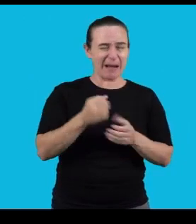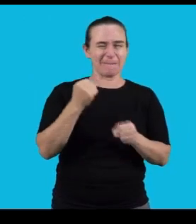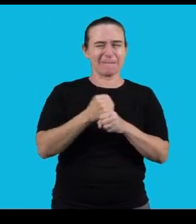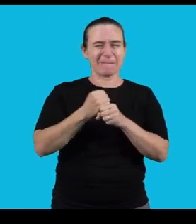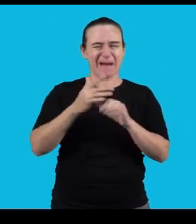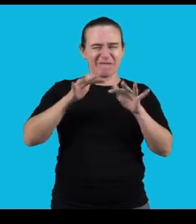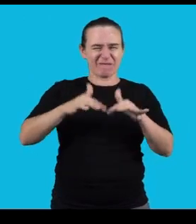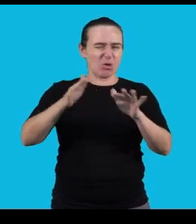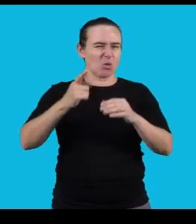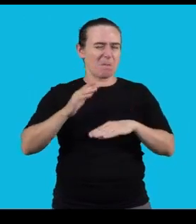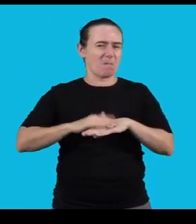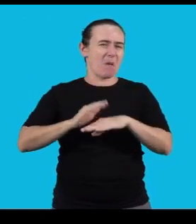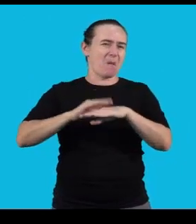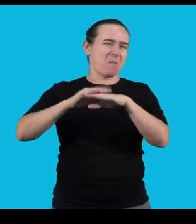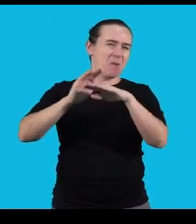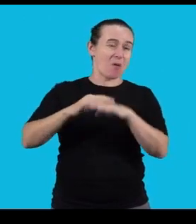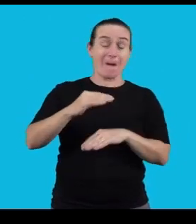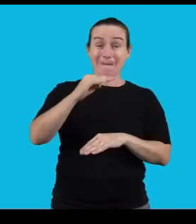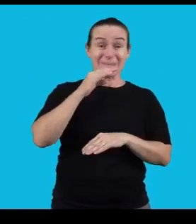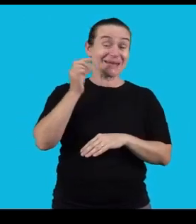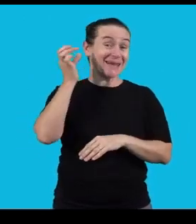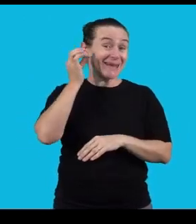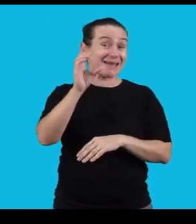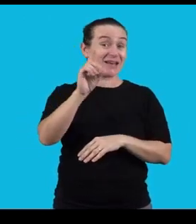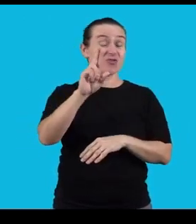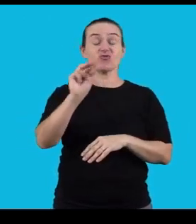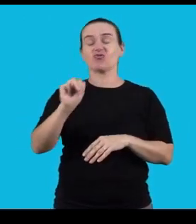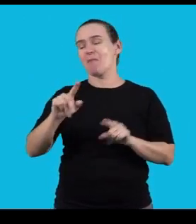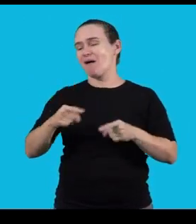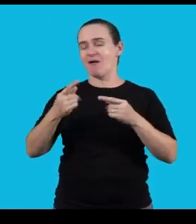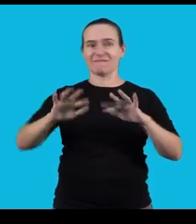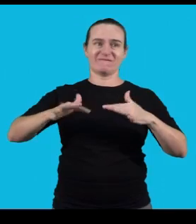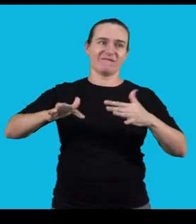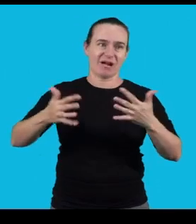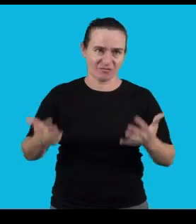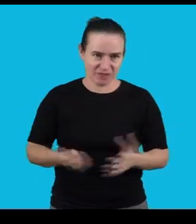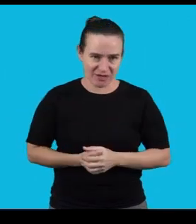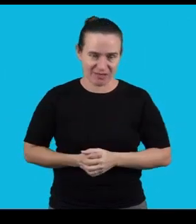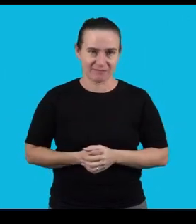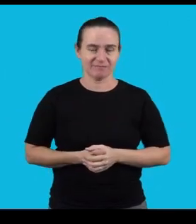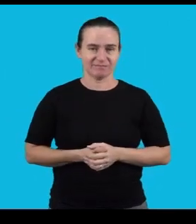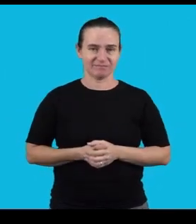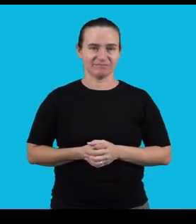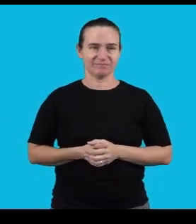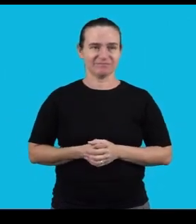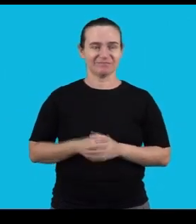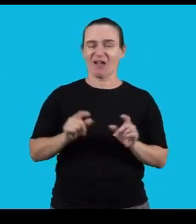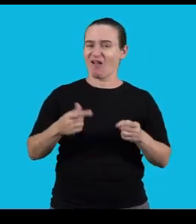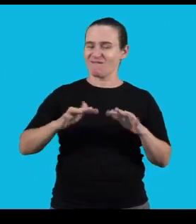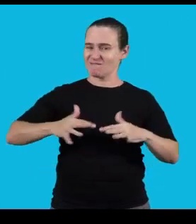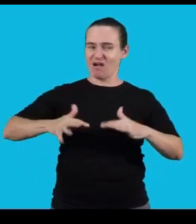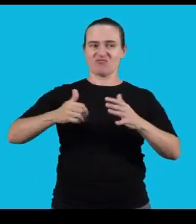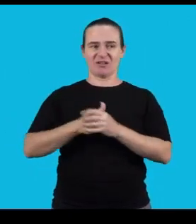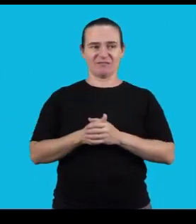cannot vibrate. We're talking about A. A is our tympanic membrane or our eardrum. It cannot